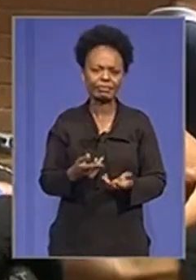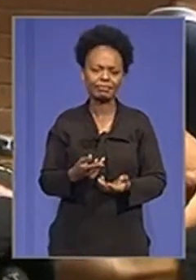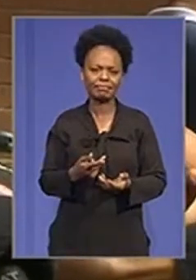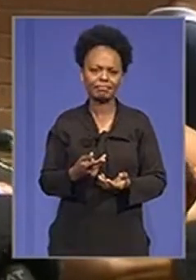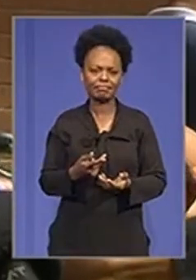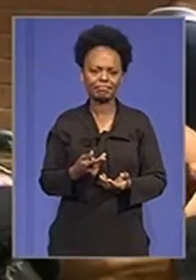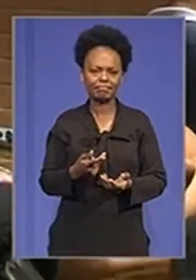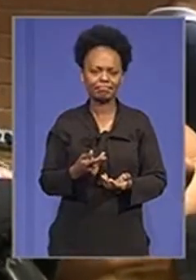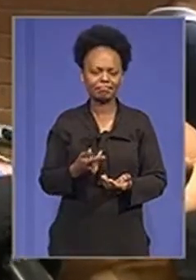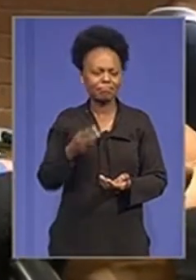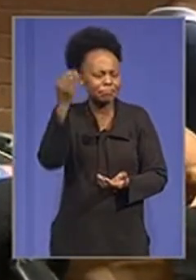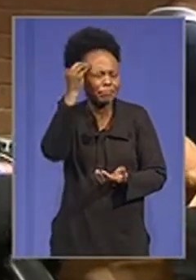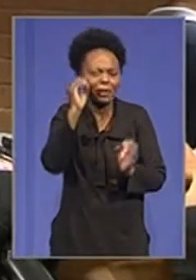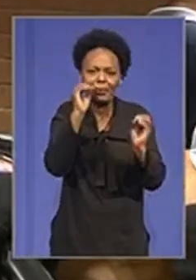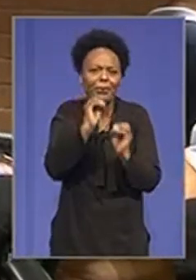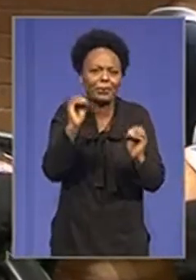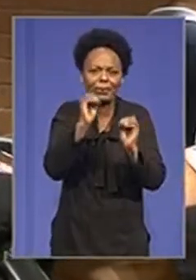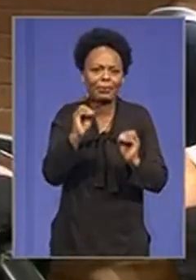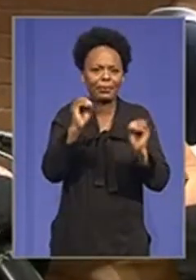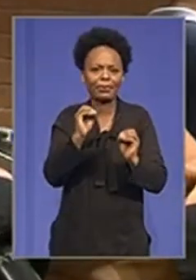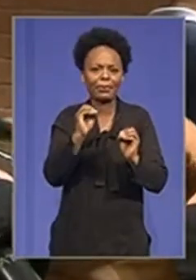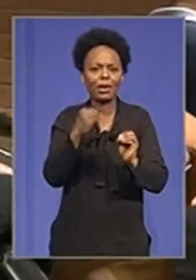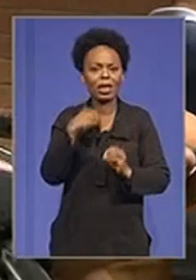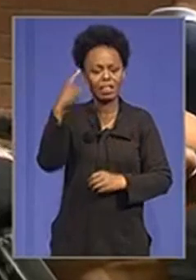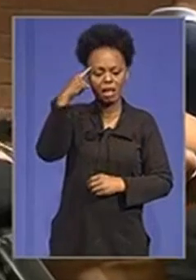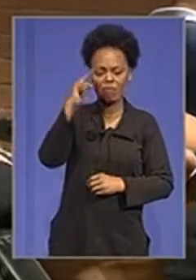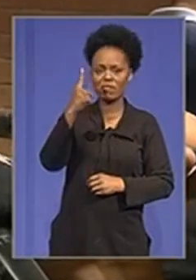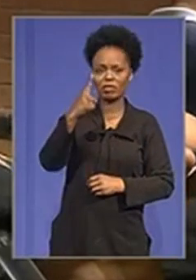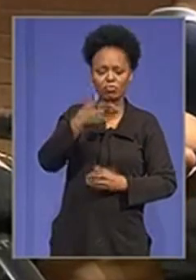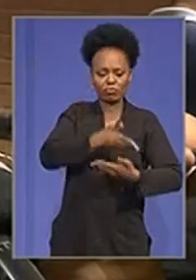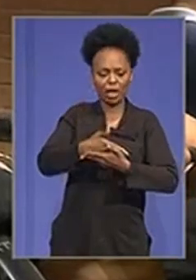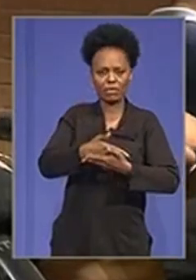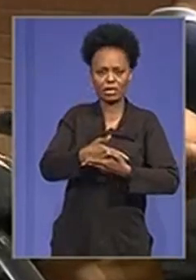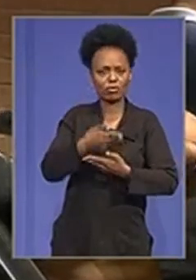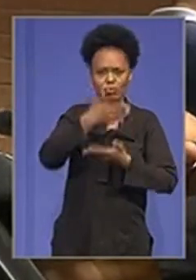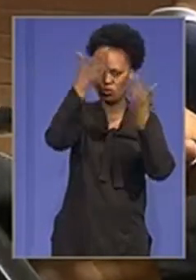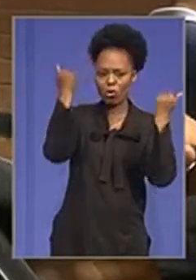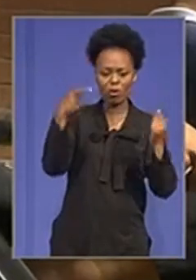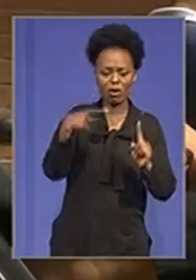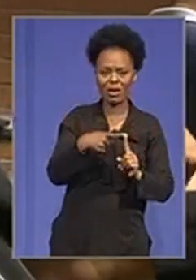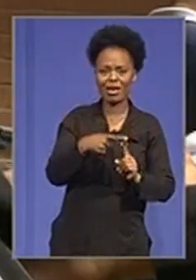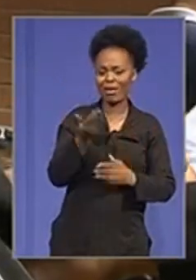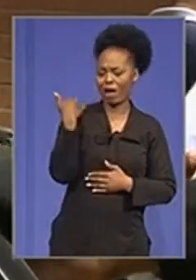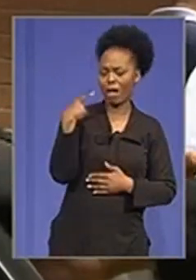we didn't know that she was pregnant before. We didn't know.